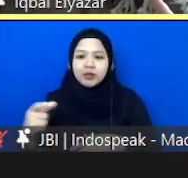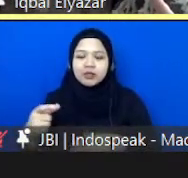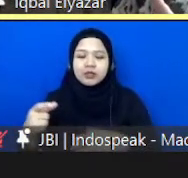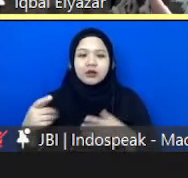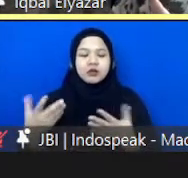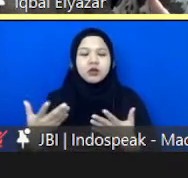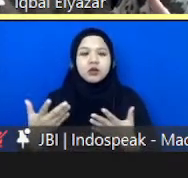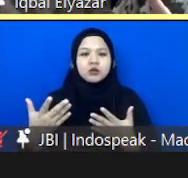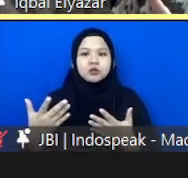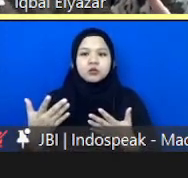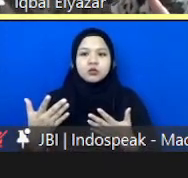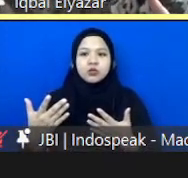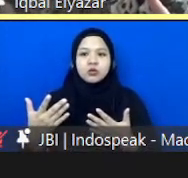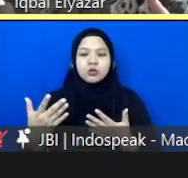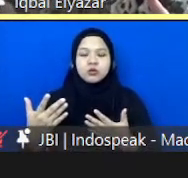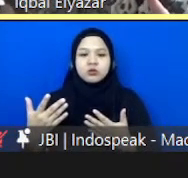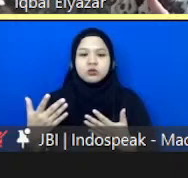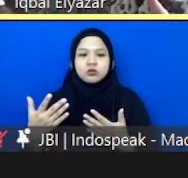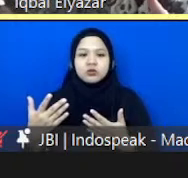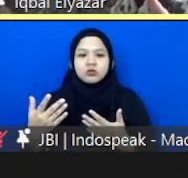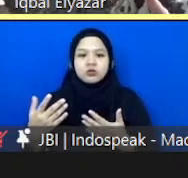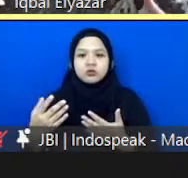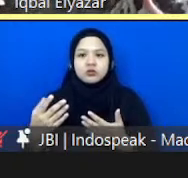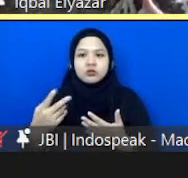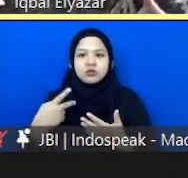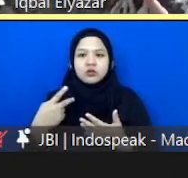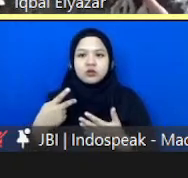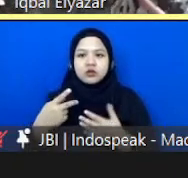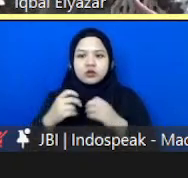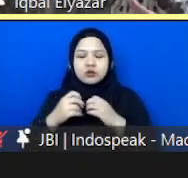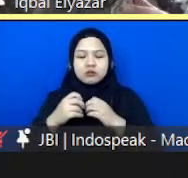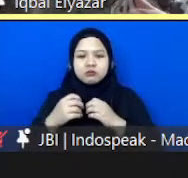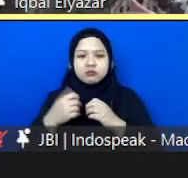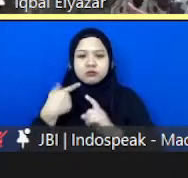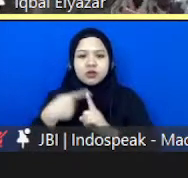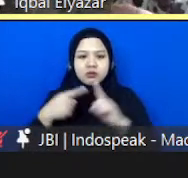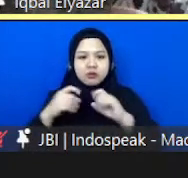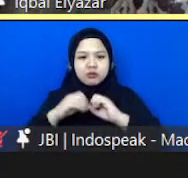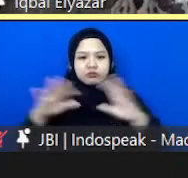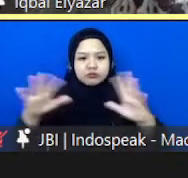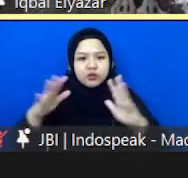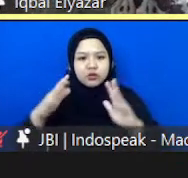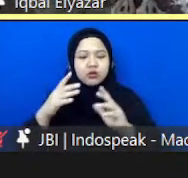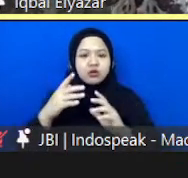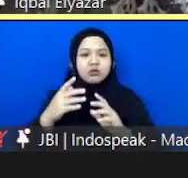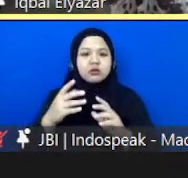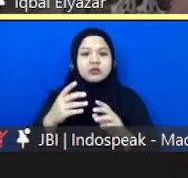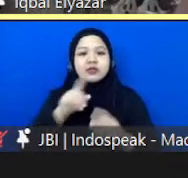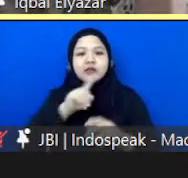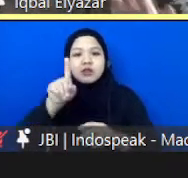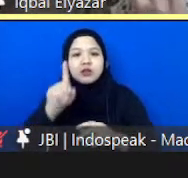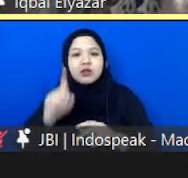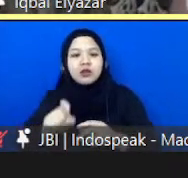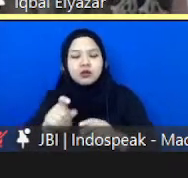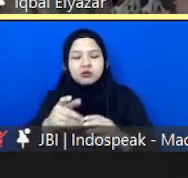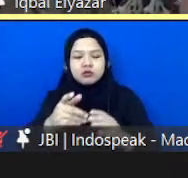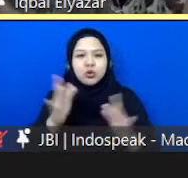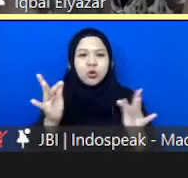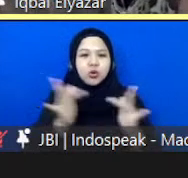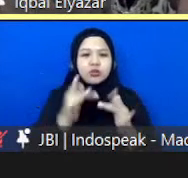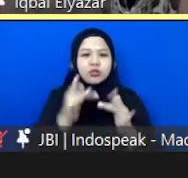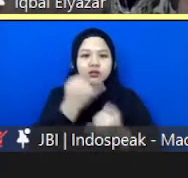will trigger the epidemiological investigation or the tracing or close contact monitoring. And all information